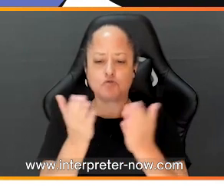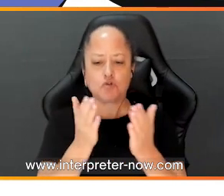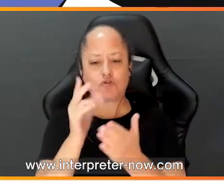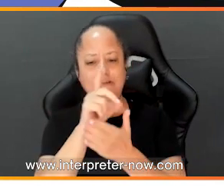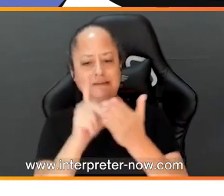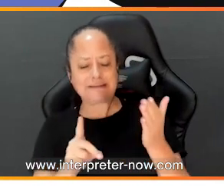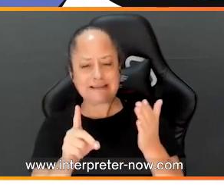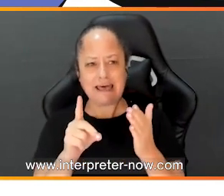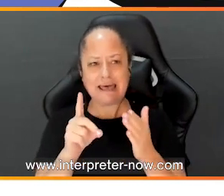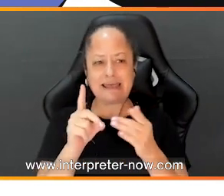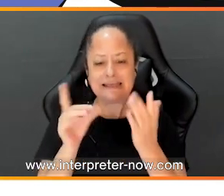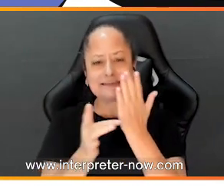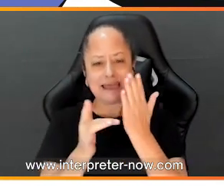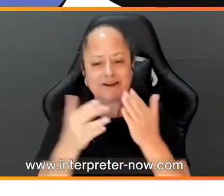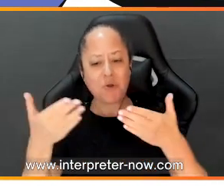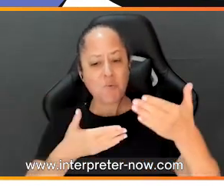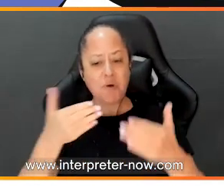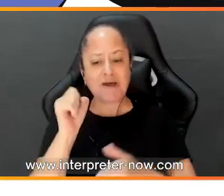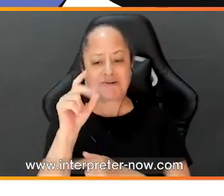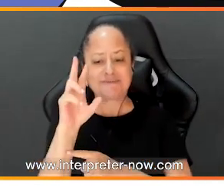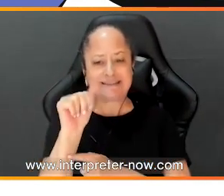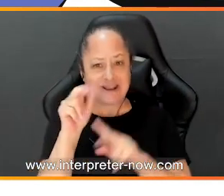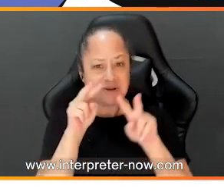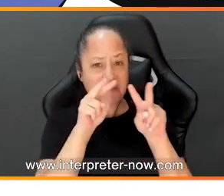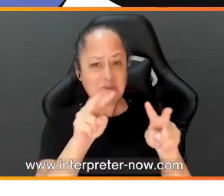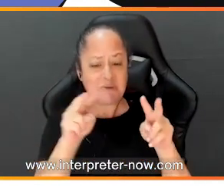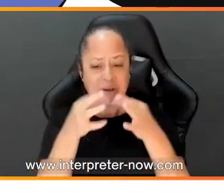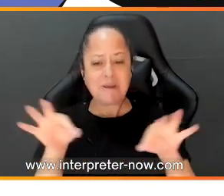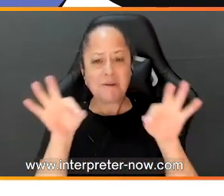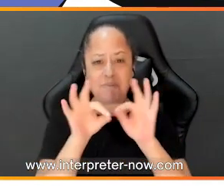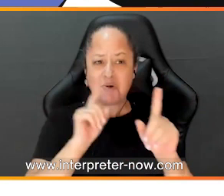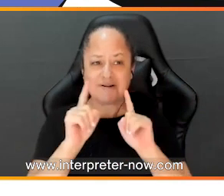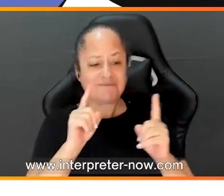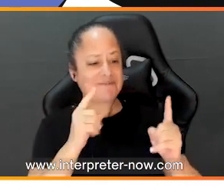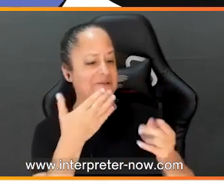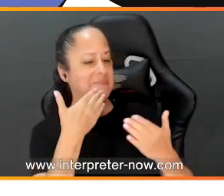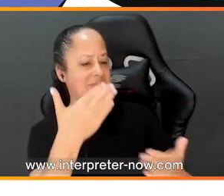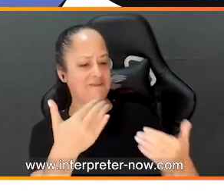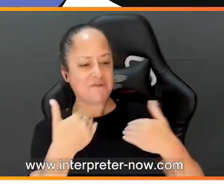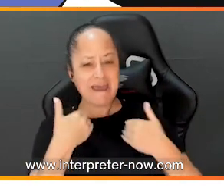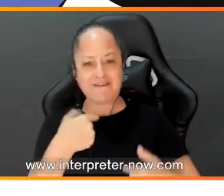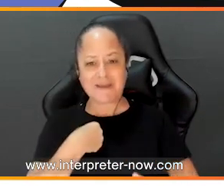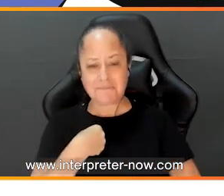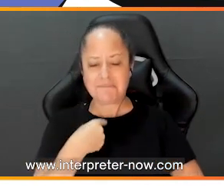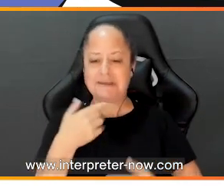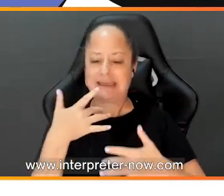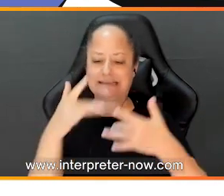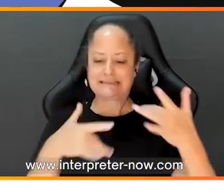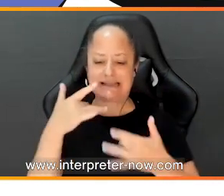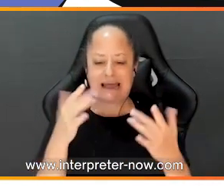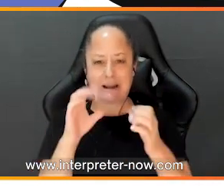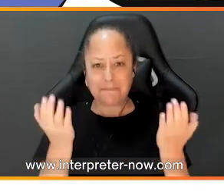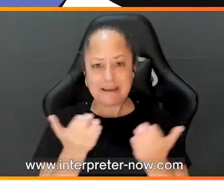and technology. So welcome, Sandra. Looking forward to this important conversation. Thank you, Melinda, for having me. Excited to be here.